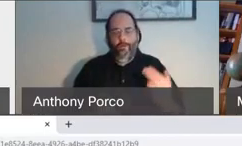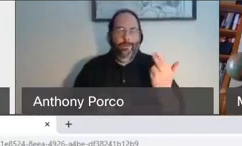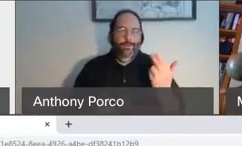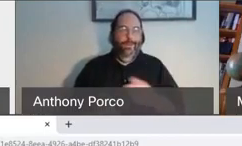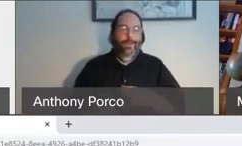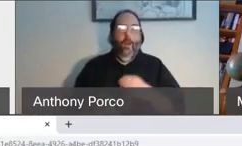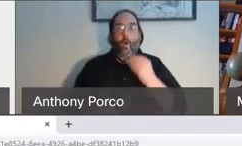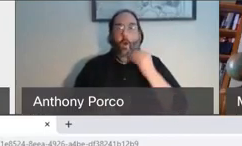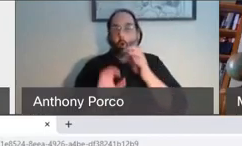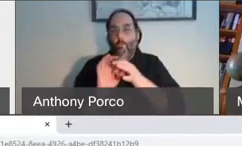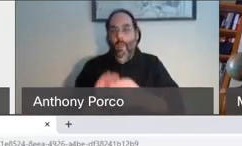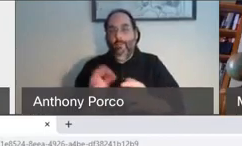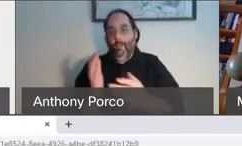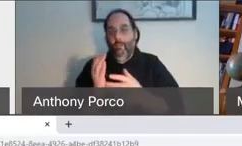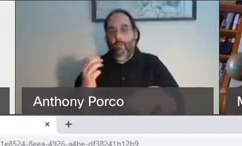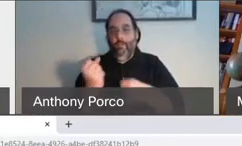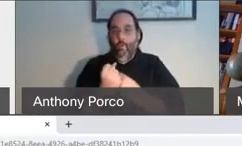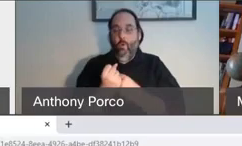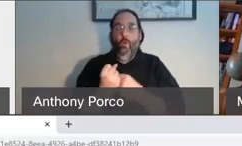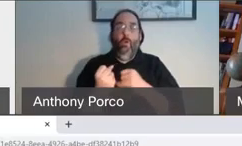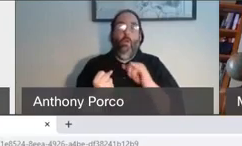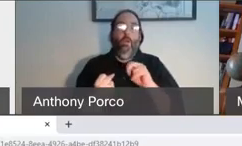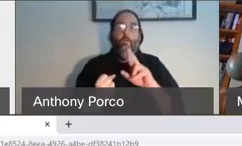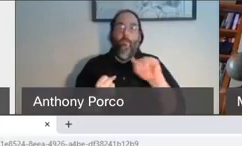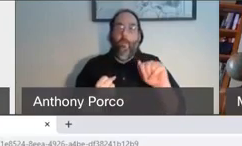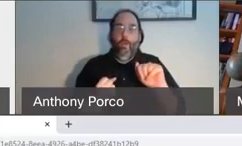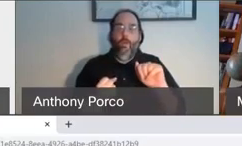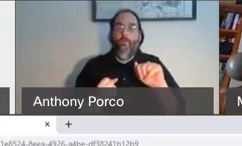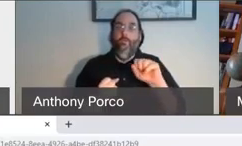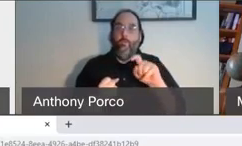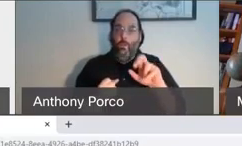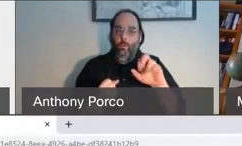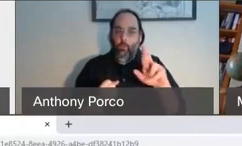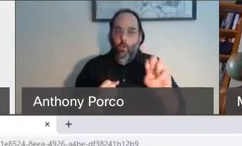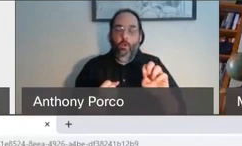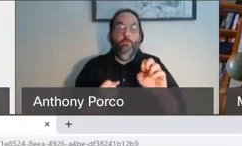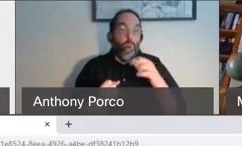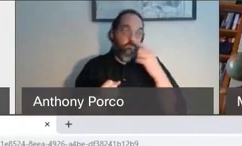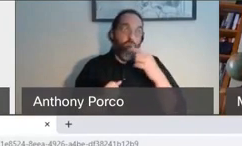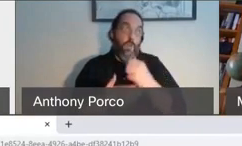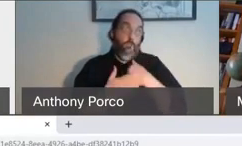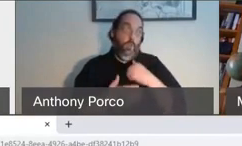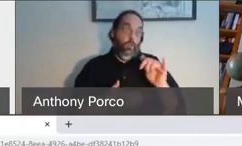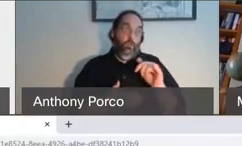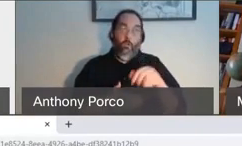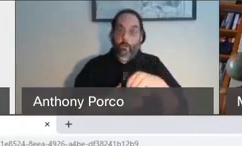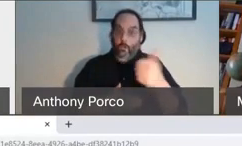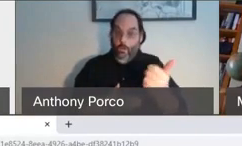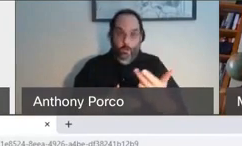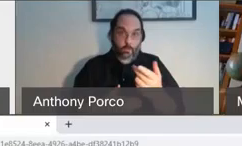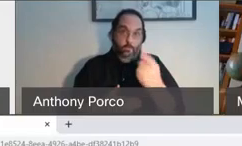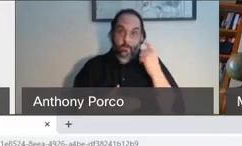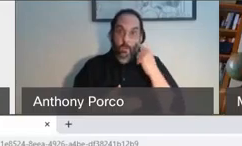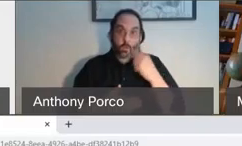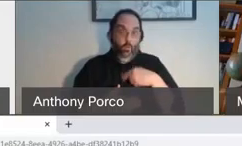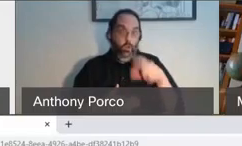home-based technology support and infrastructure. I could definitely benefit from that as well. Do you see any others that you feel we need